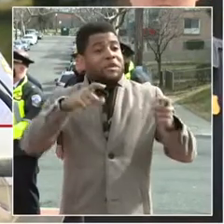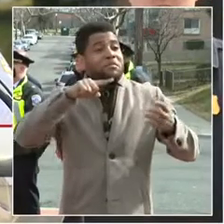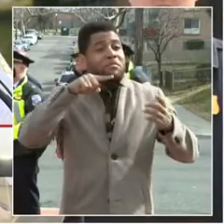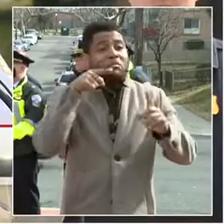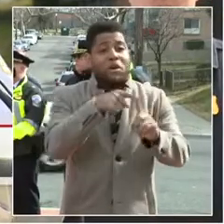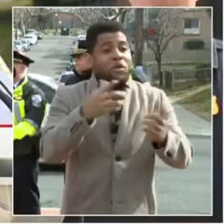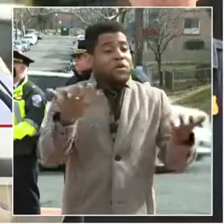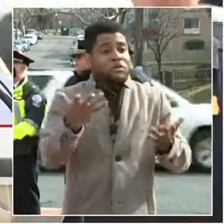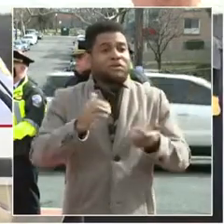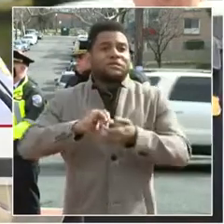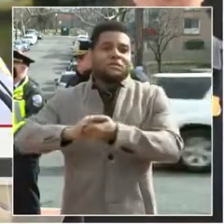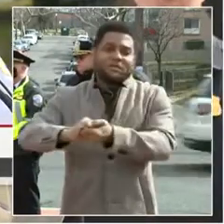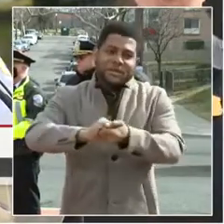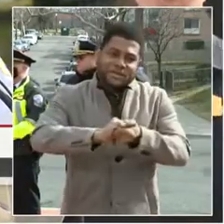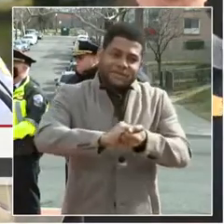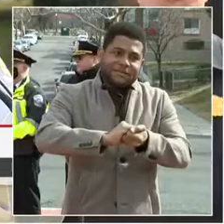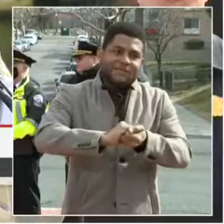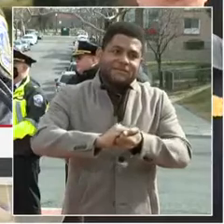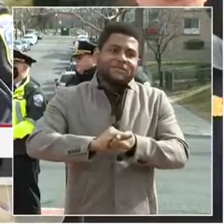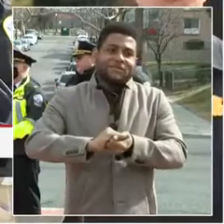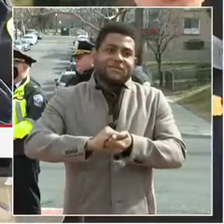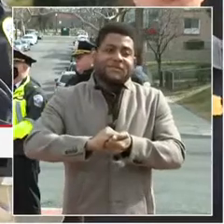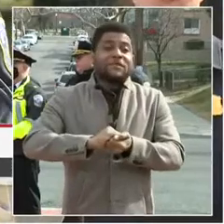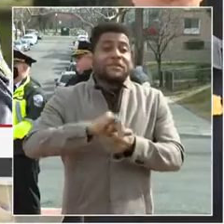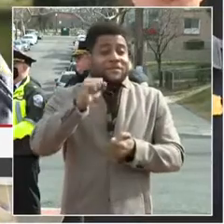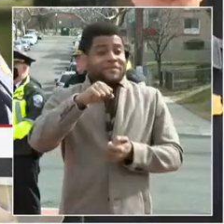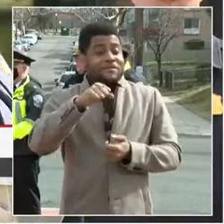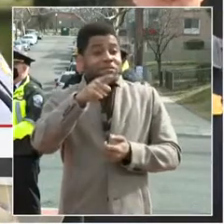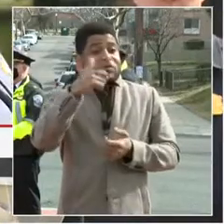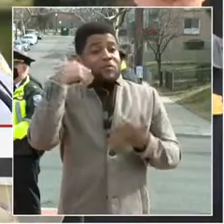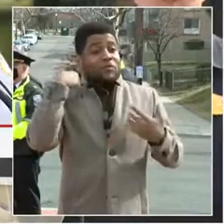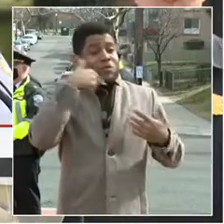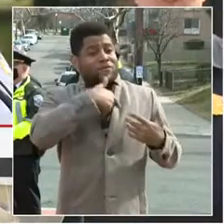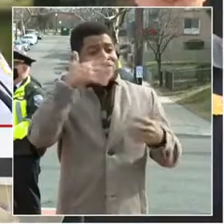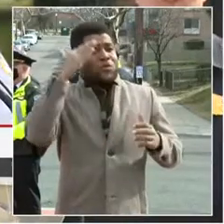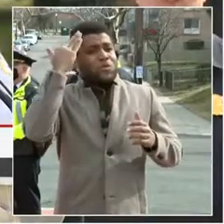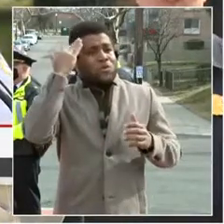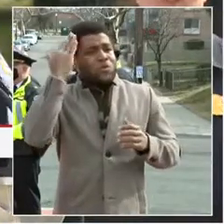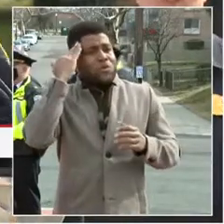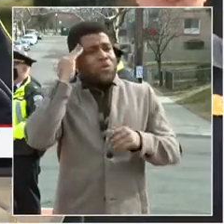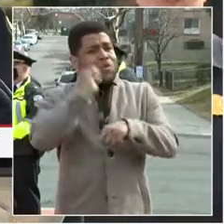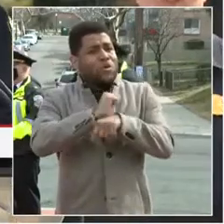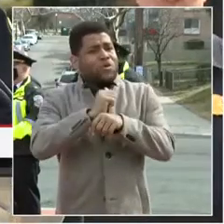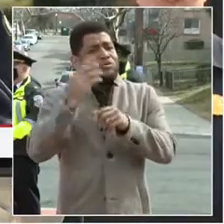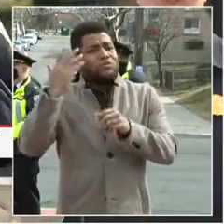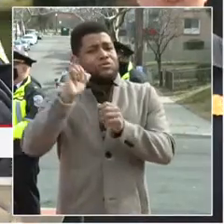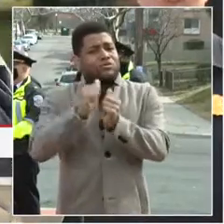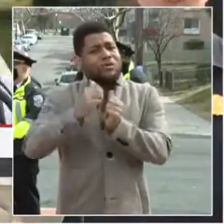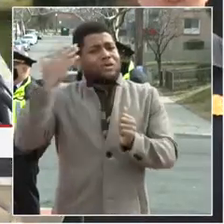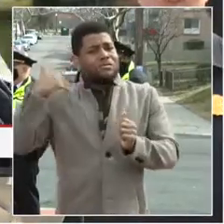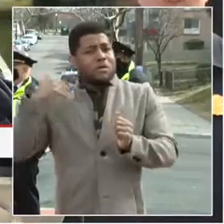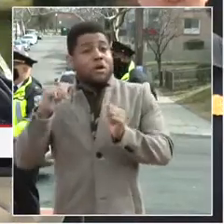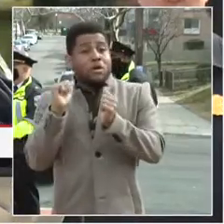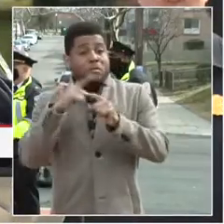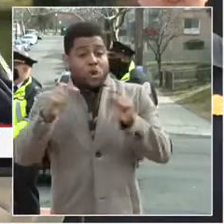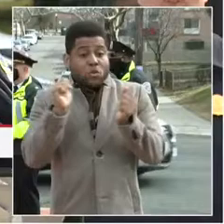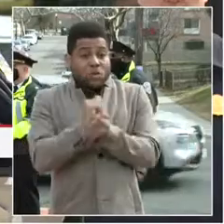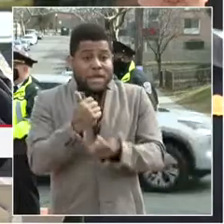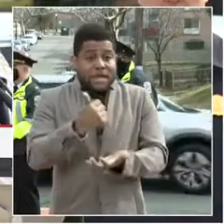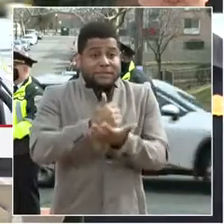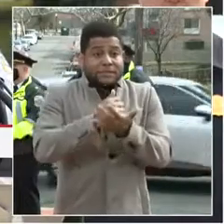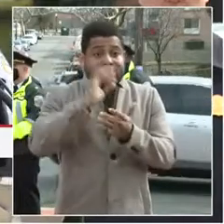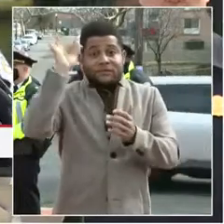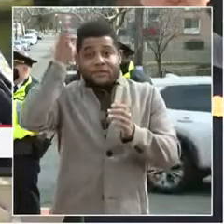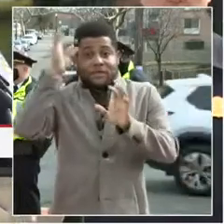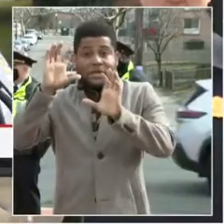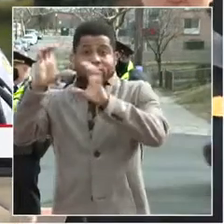of Columbia before. Yes, there's been collaboration and so forth, but with the assistance of our federal partners here, this is a force multiplier